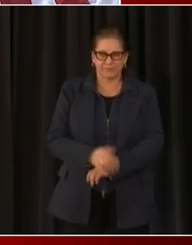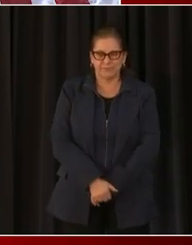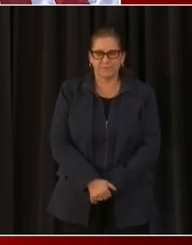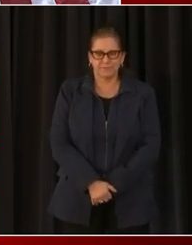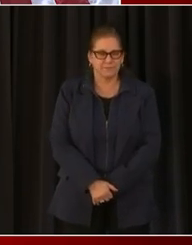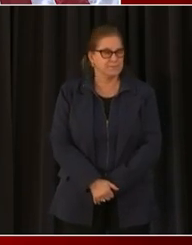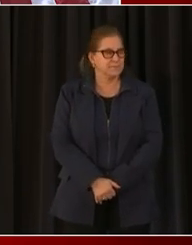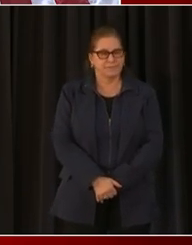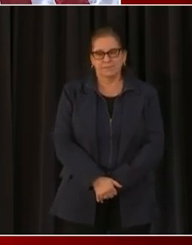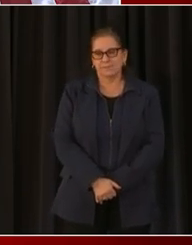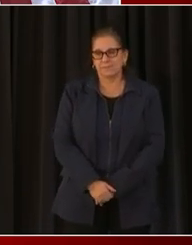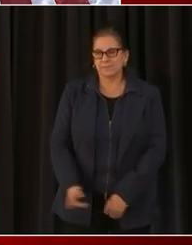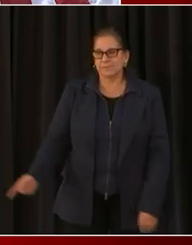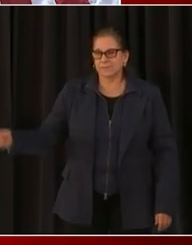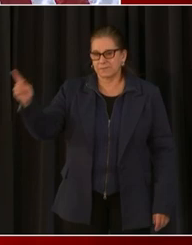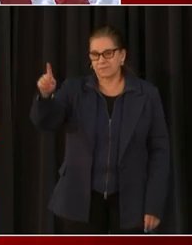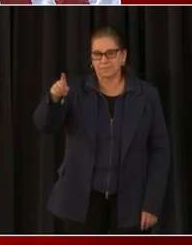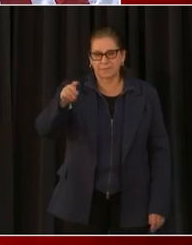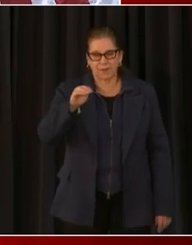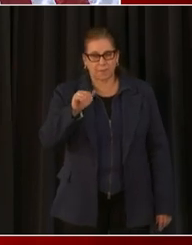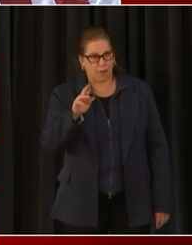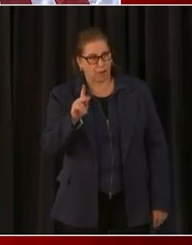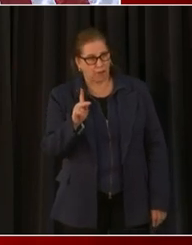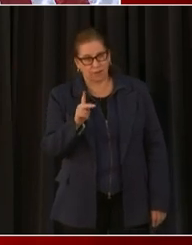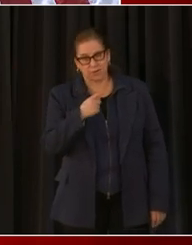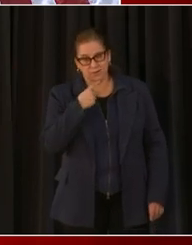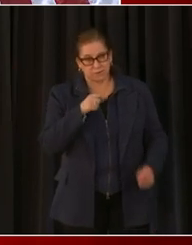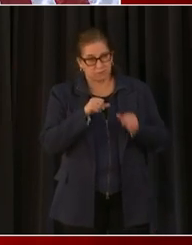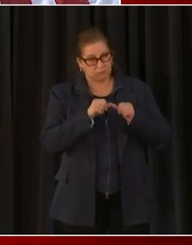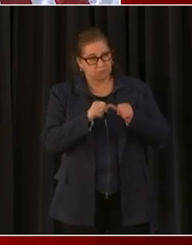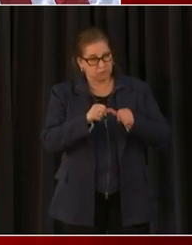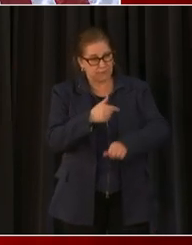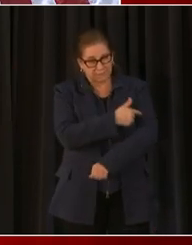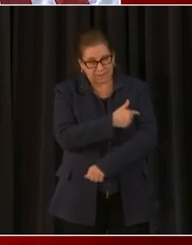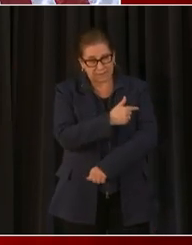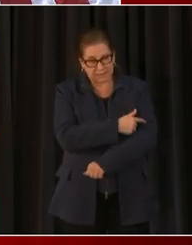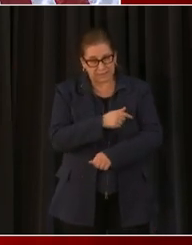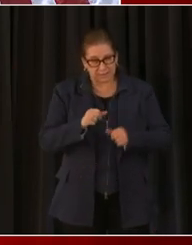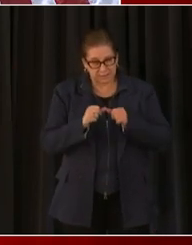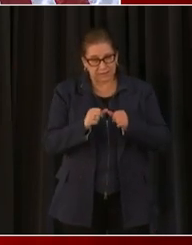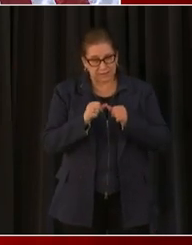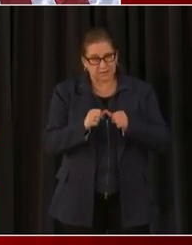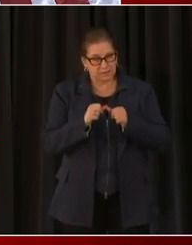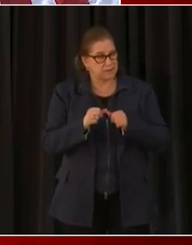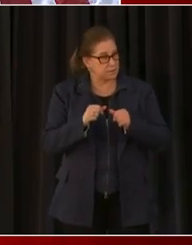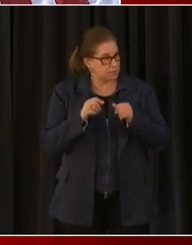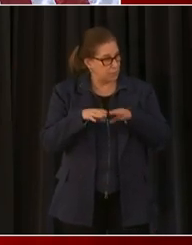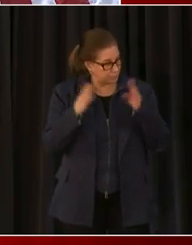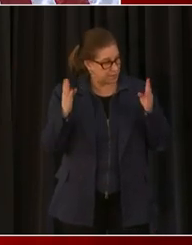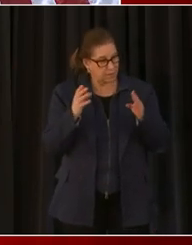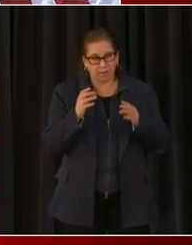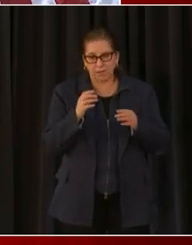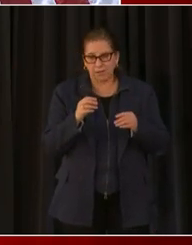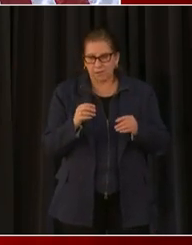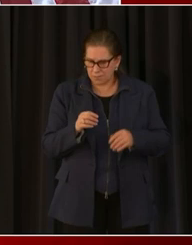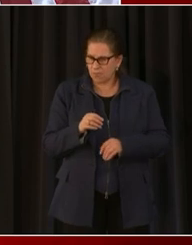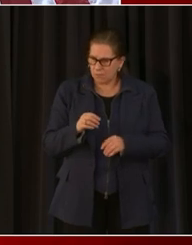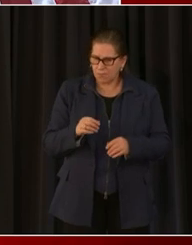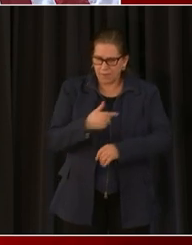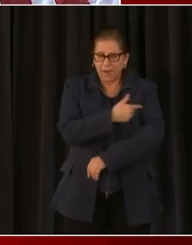And as far as the keeping the vaccination going, was it just too important to cancel, or how? Well, of